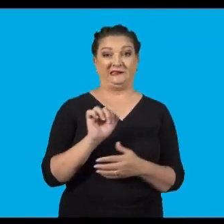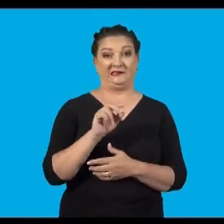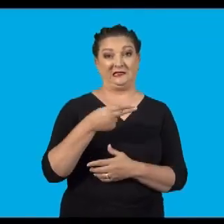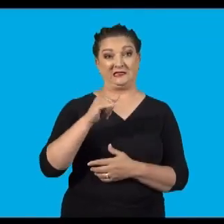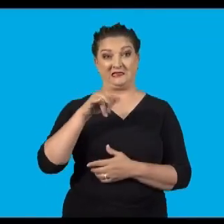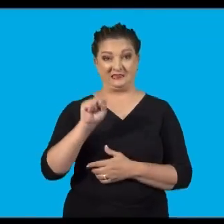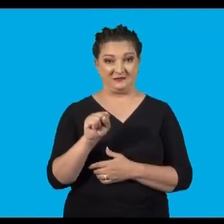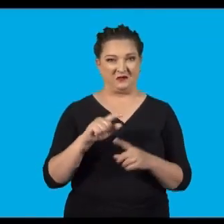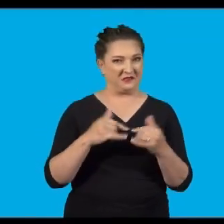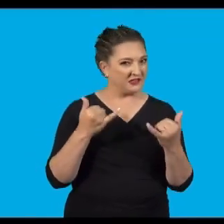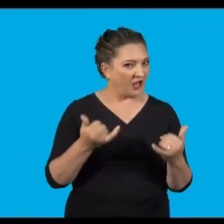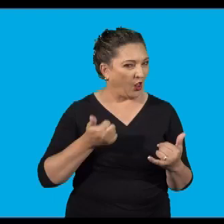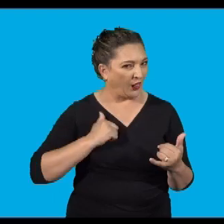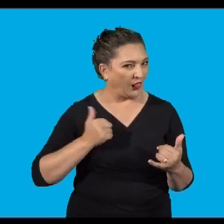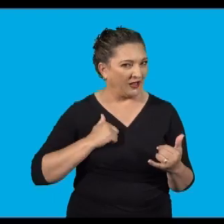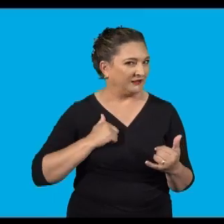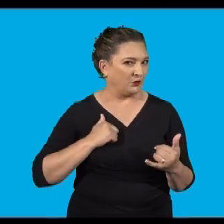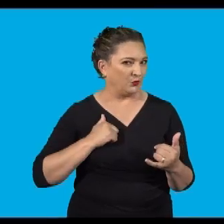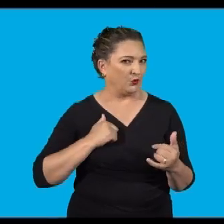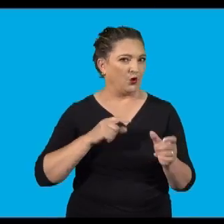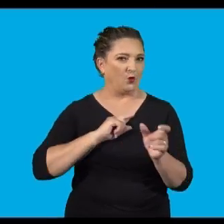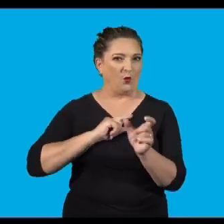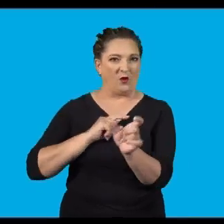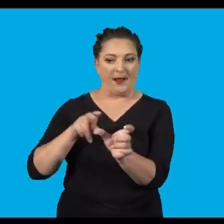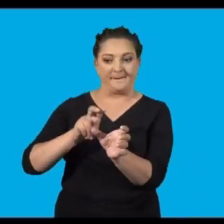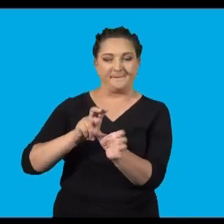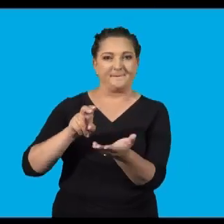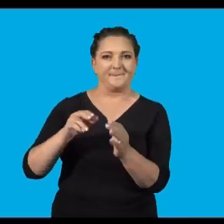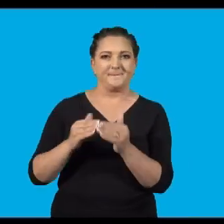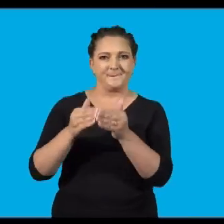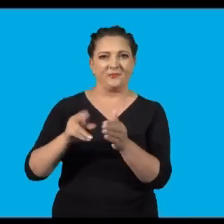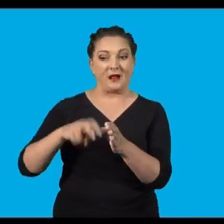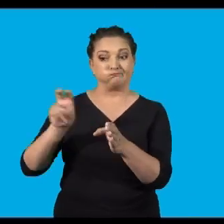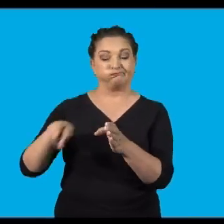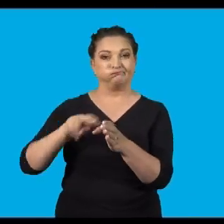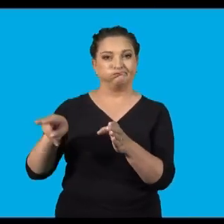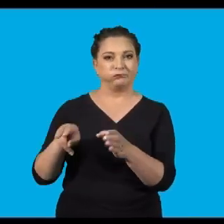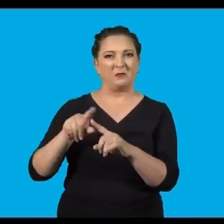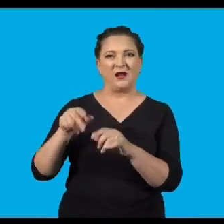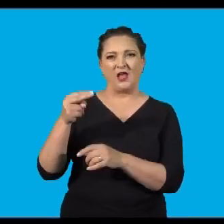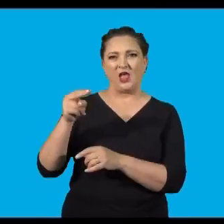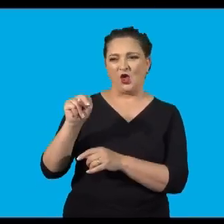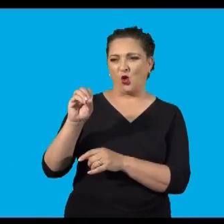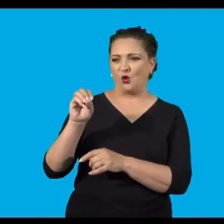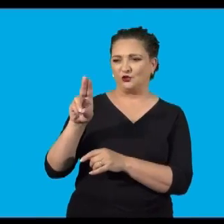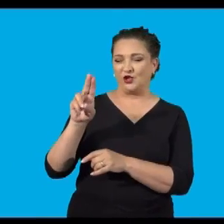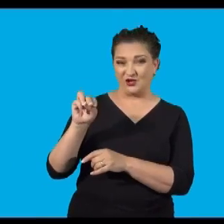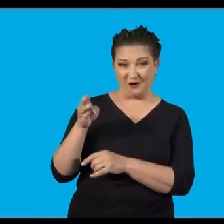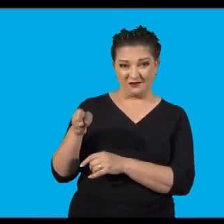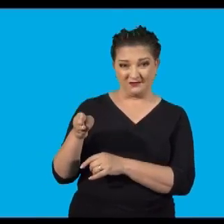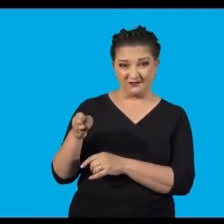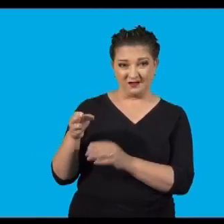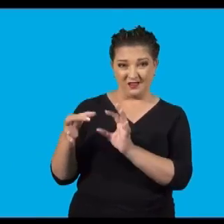In this case, we are not so lucky, all right? In this case, our noun is there, but